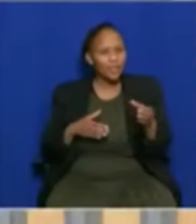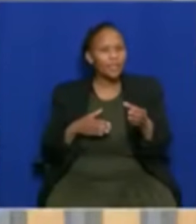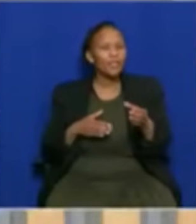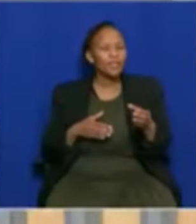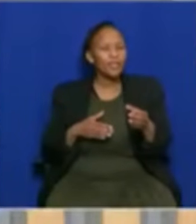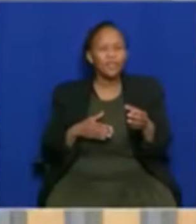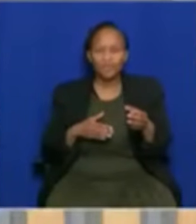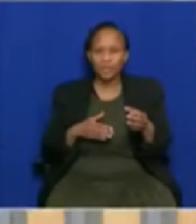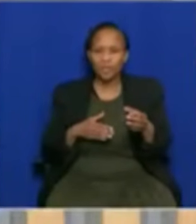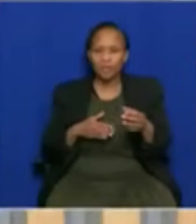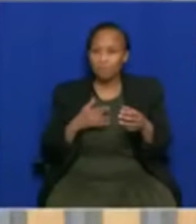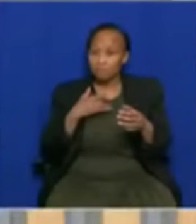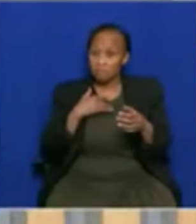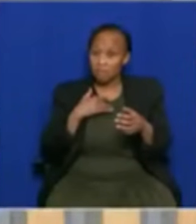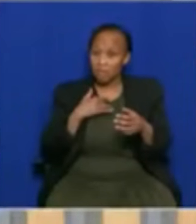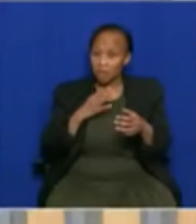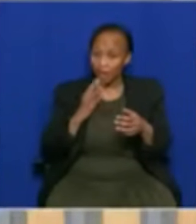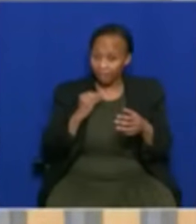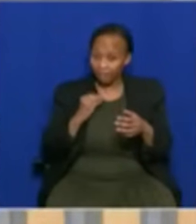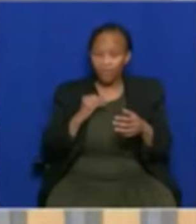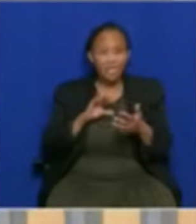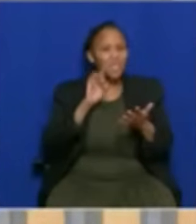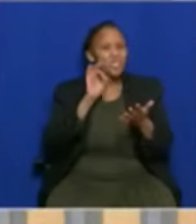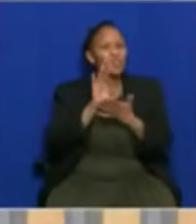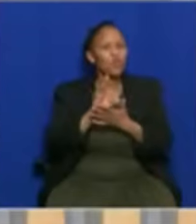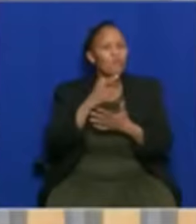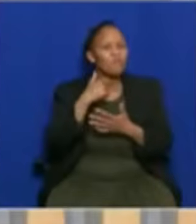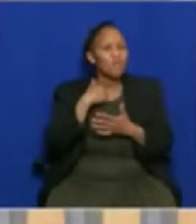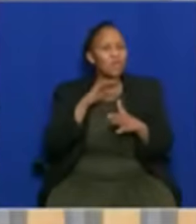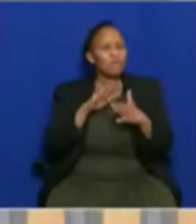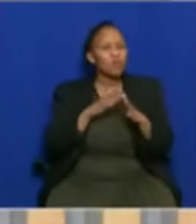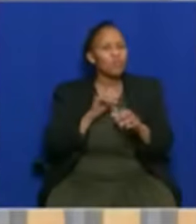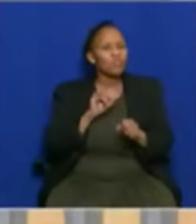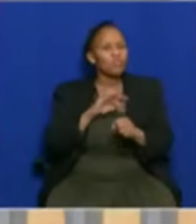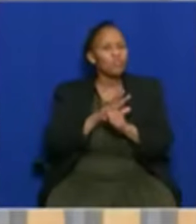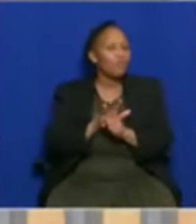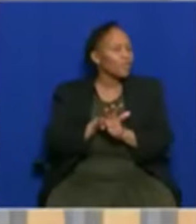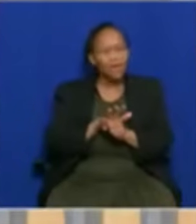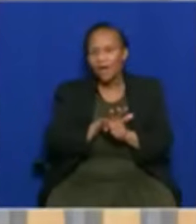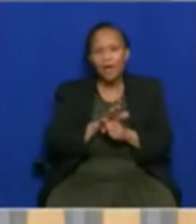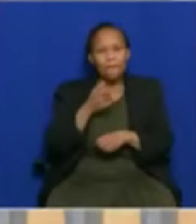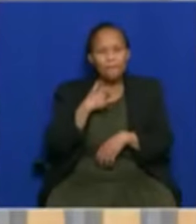in the requirement. When I apply based on what the requirements say.